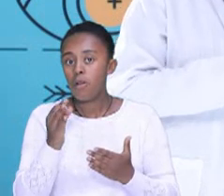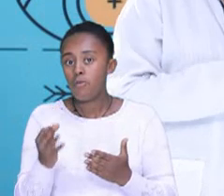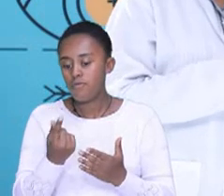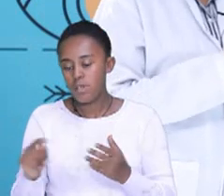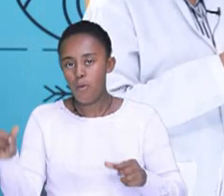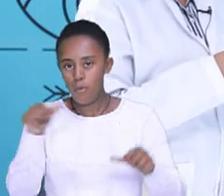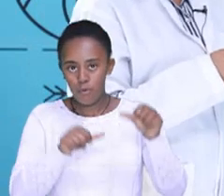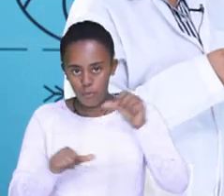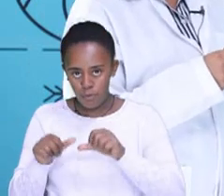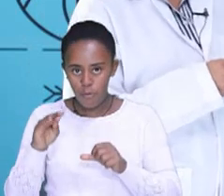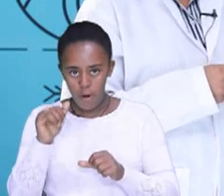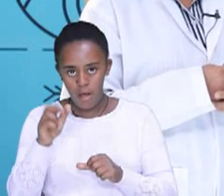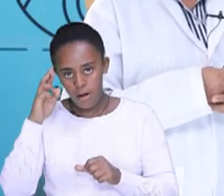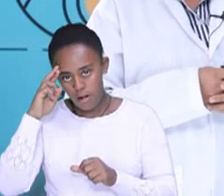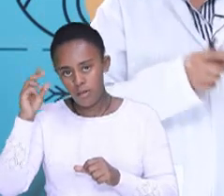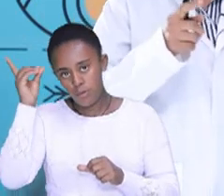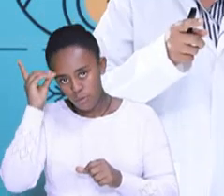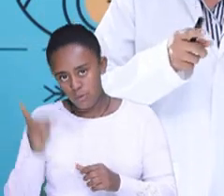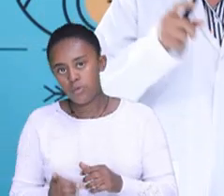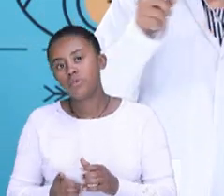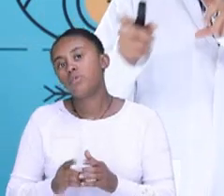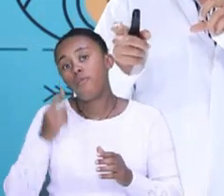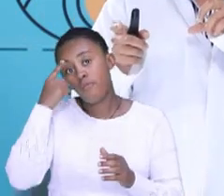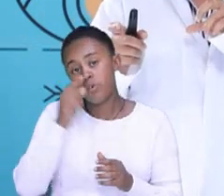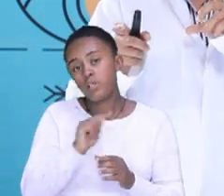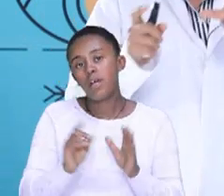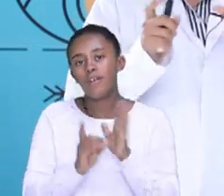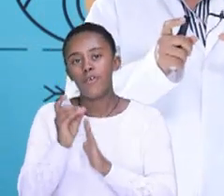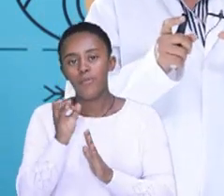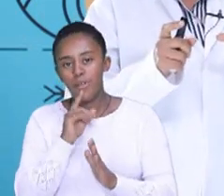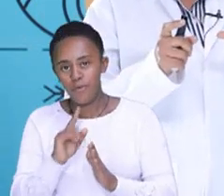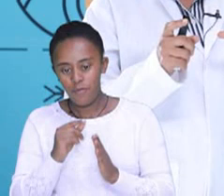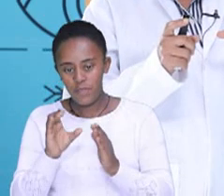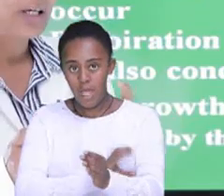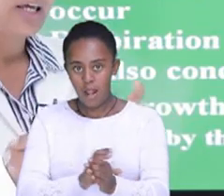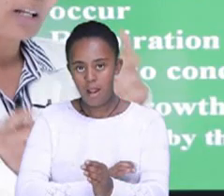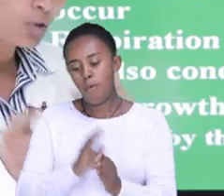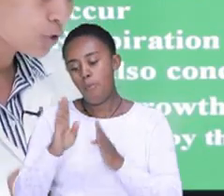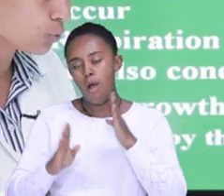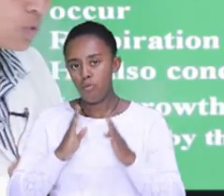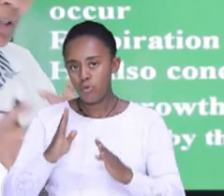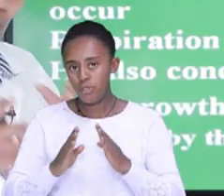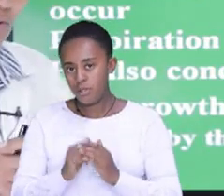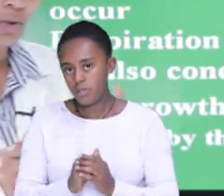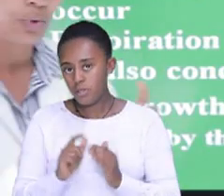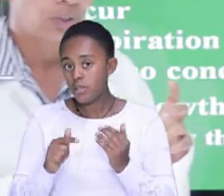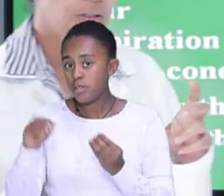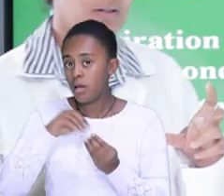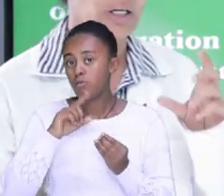the contribution by René Dutrochet for the development of cell biology. In addition to